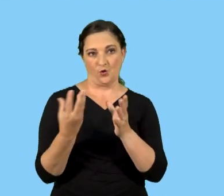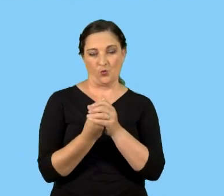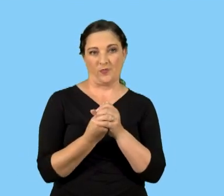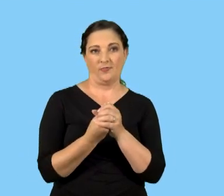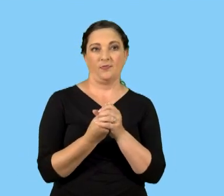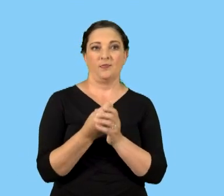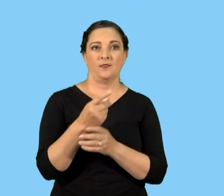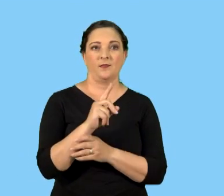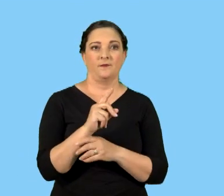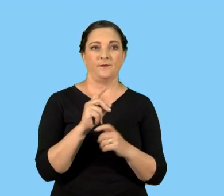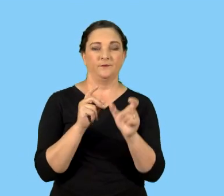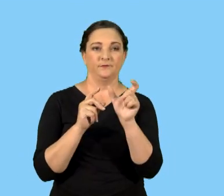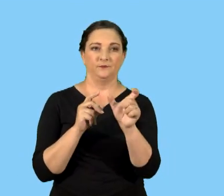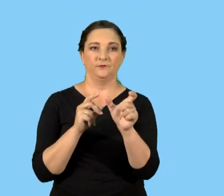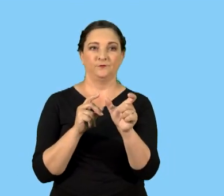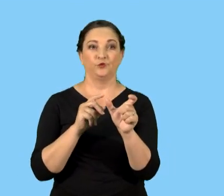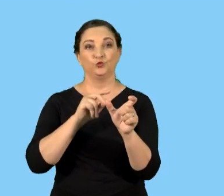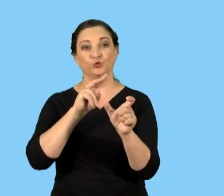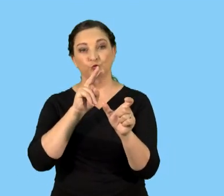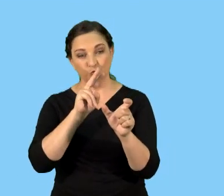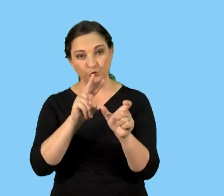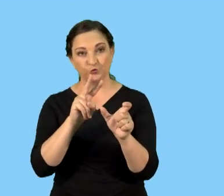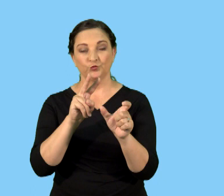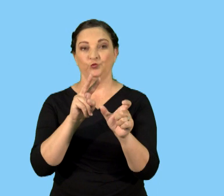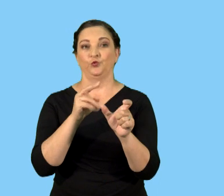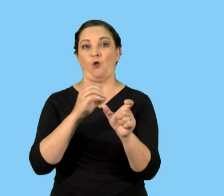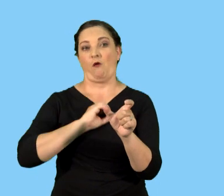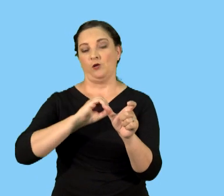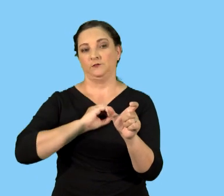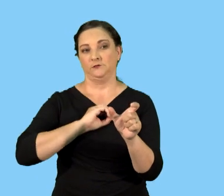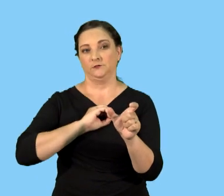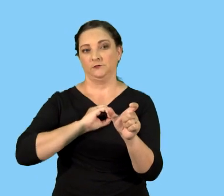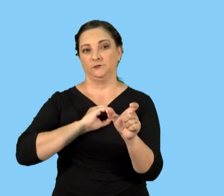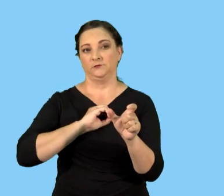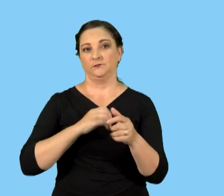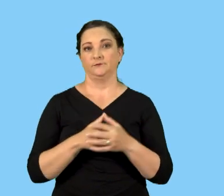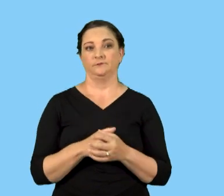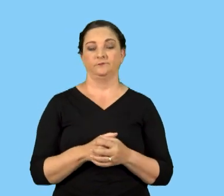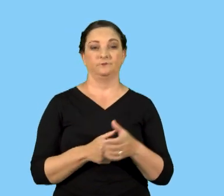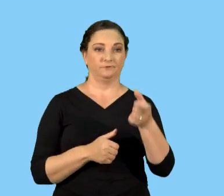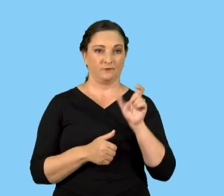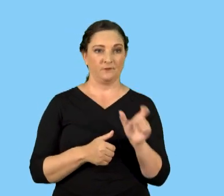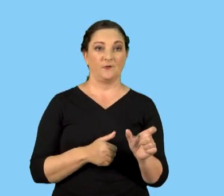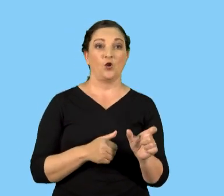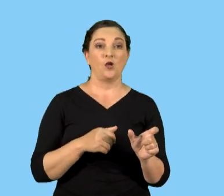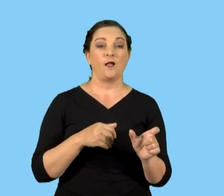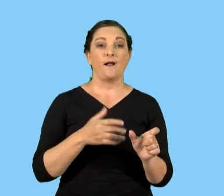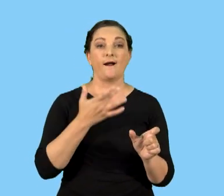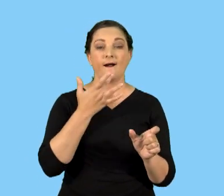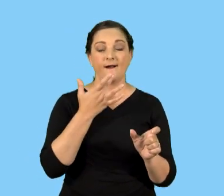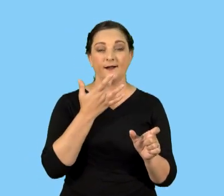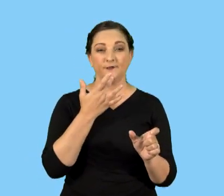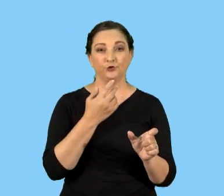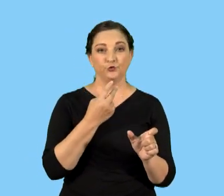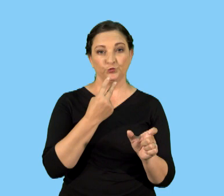this case, it is going to be 1 iron to 2 oxygen. Whereas on this one, we have used iron 2. So we have iron